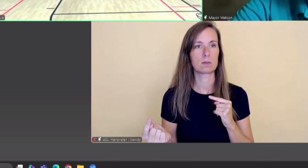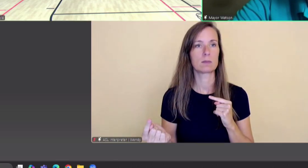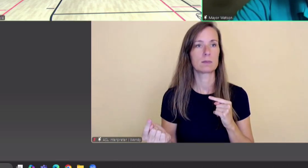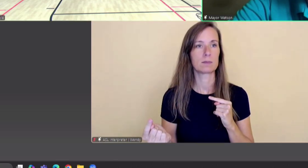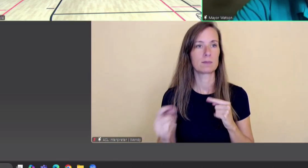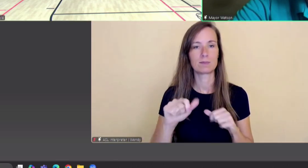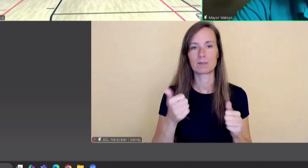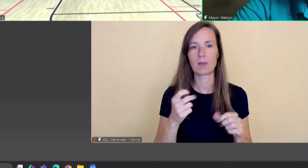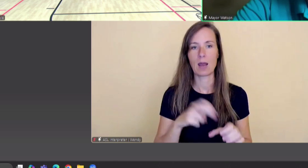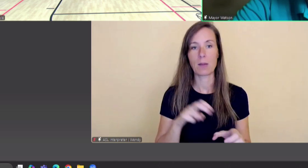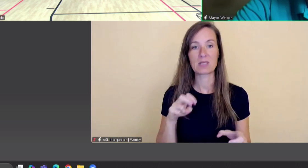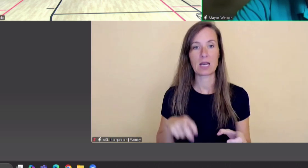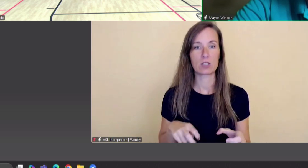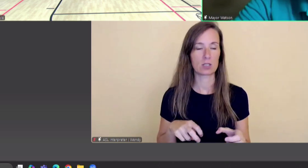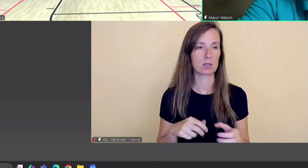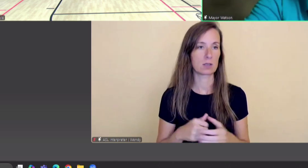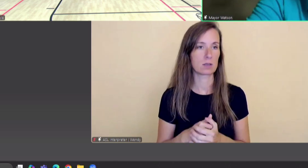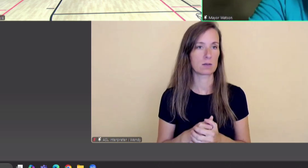Any abstentions?